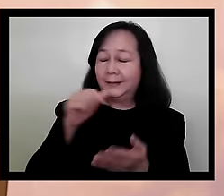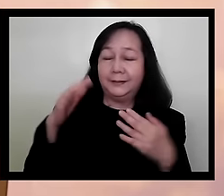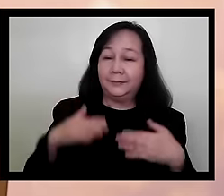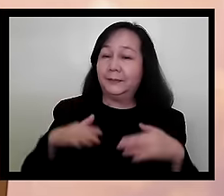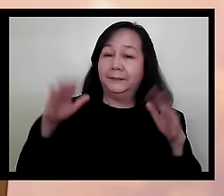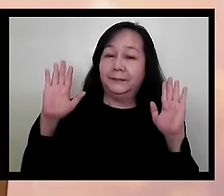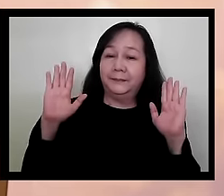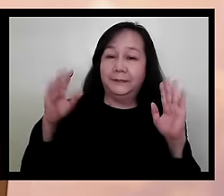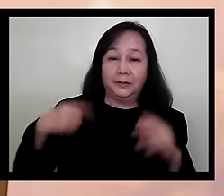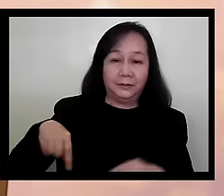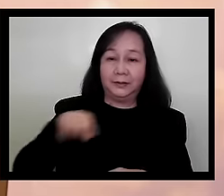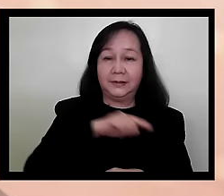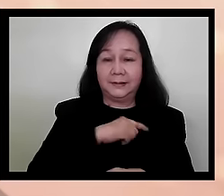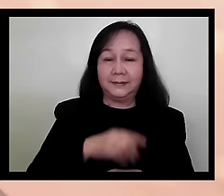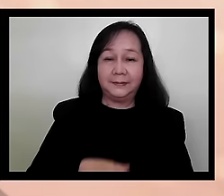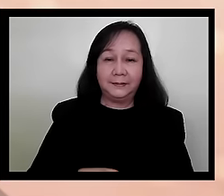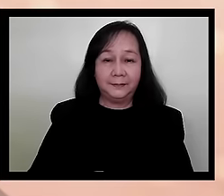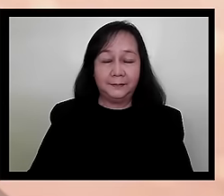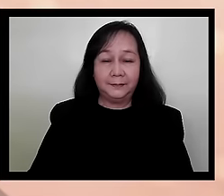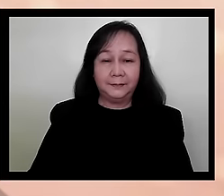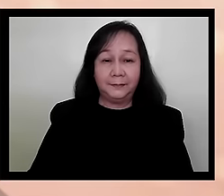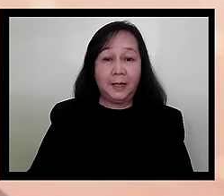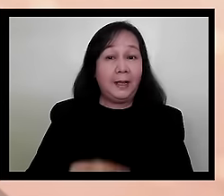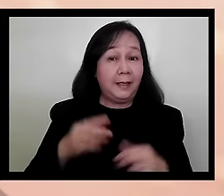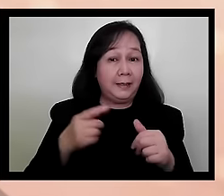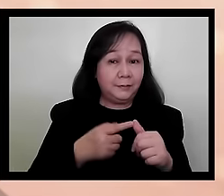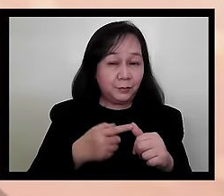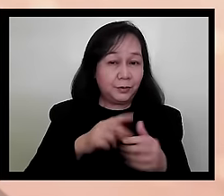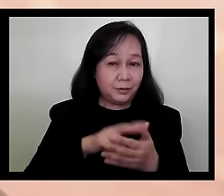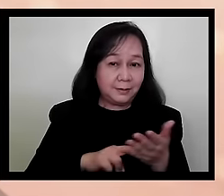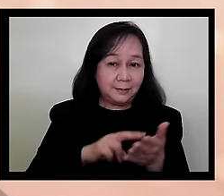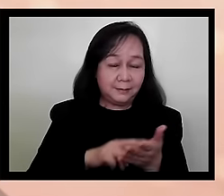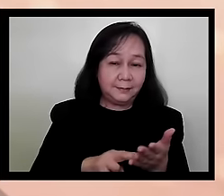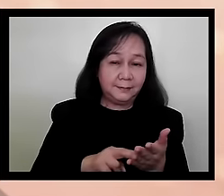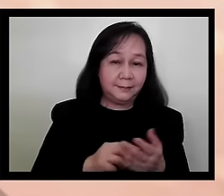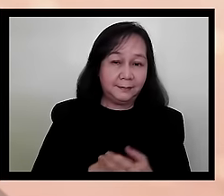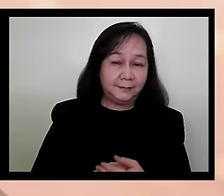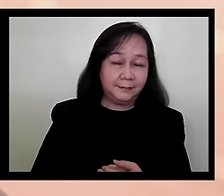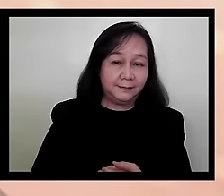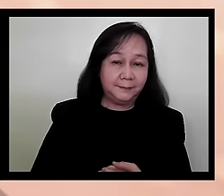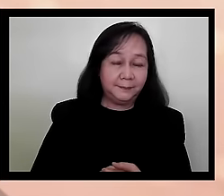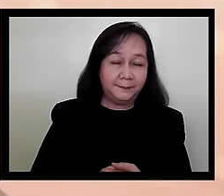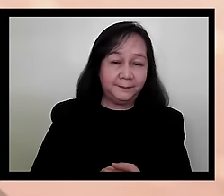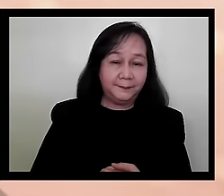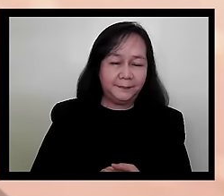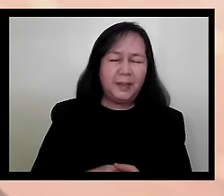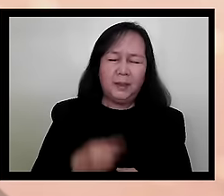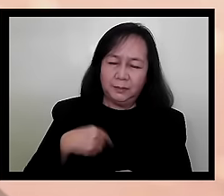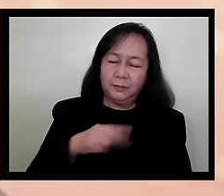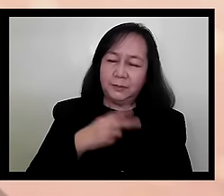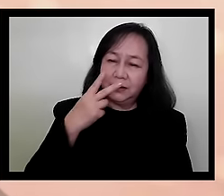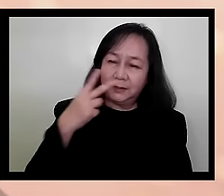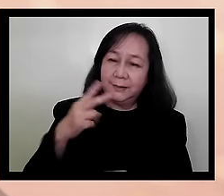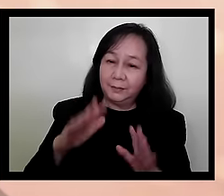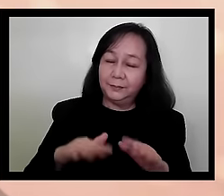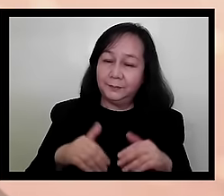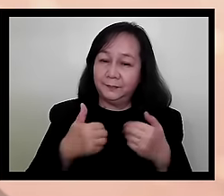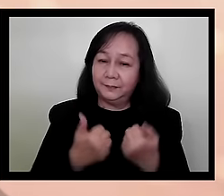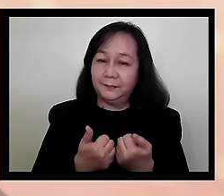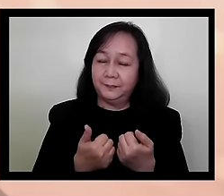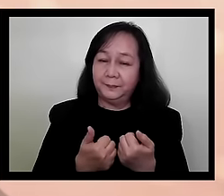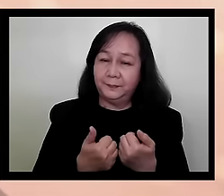give up on us in the first reading we see